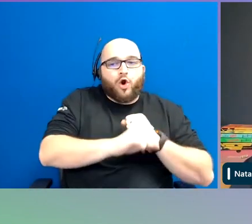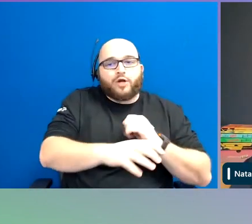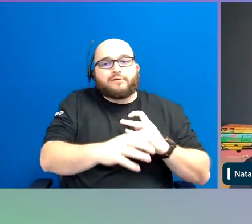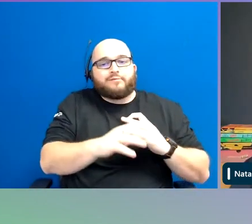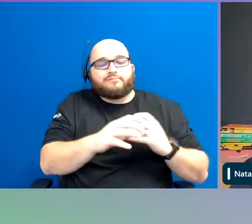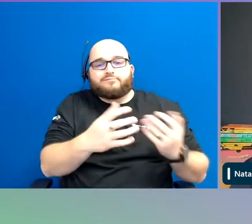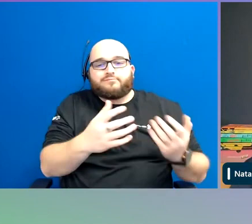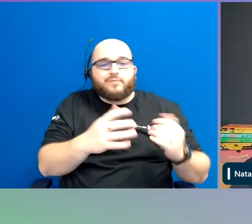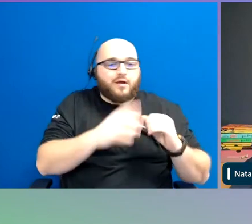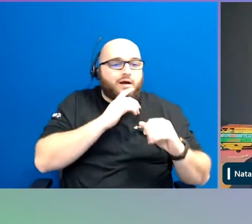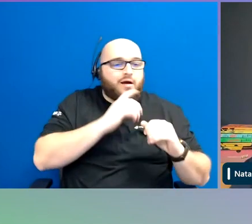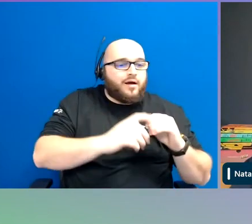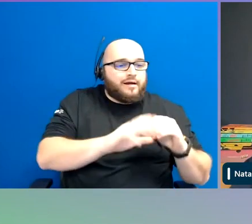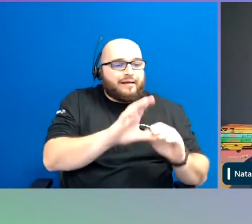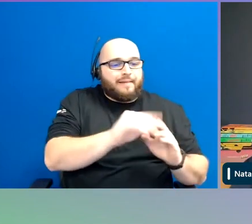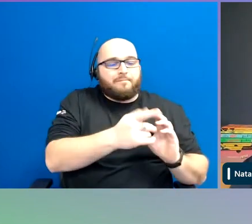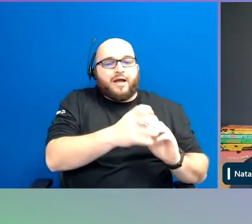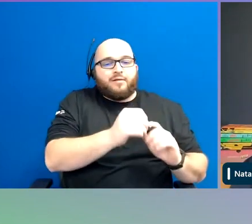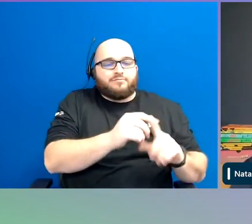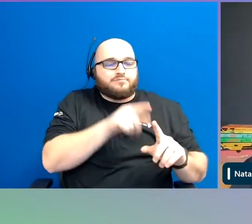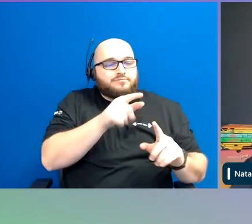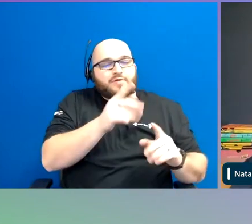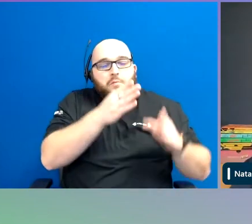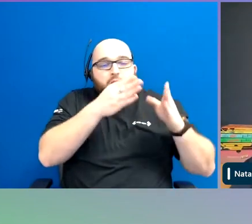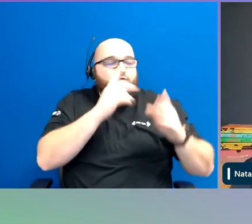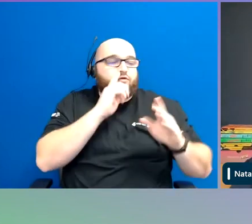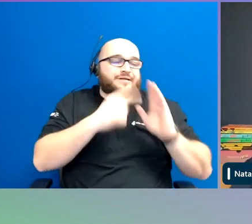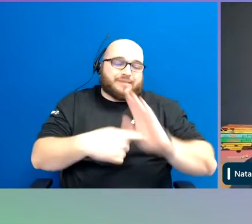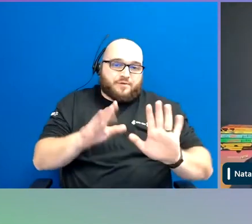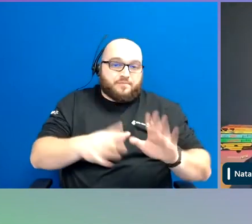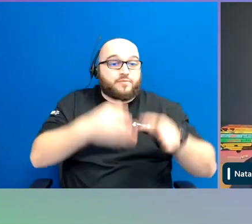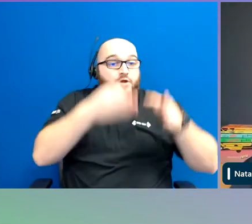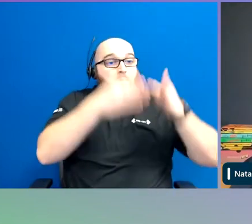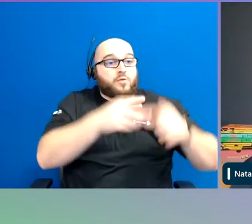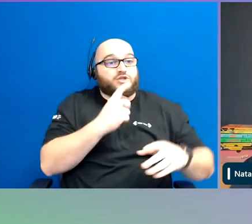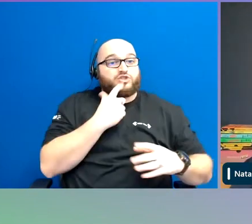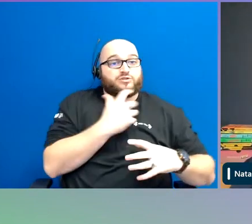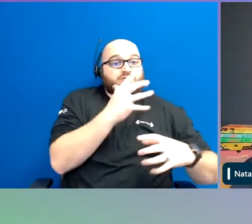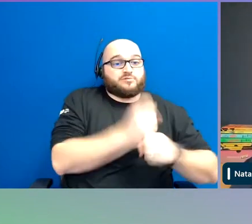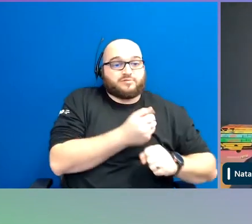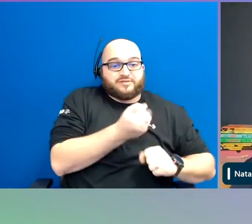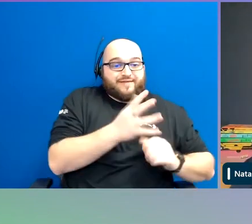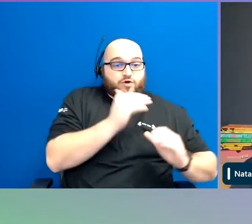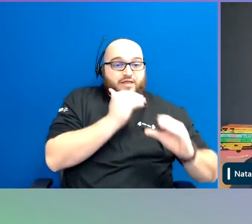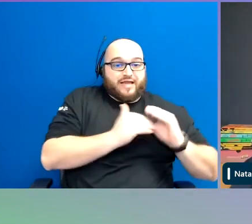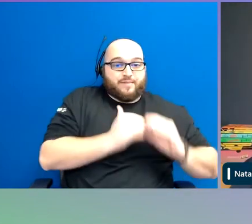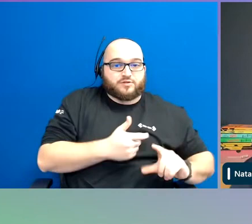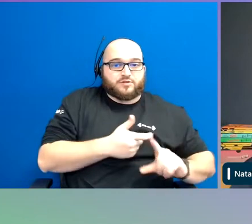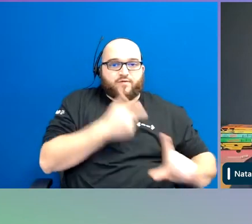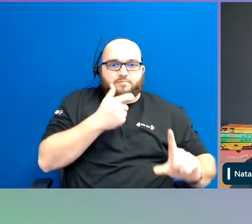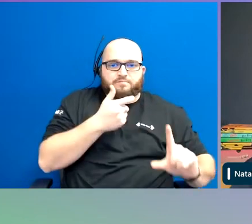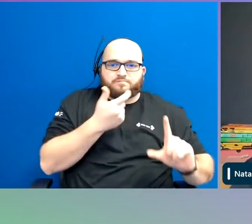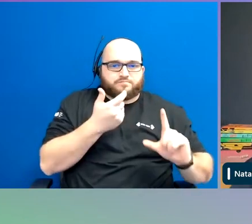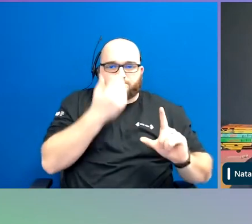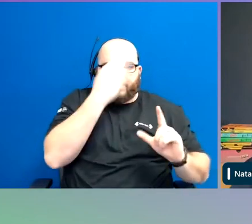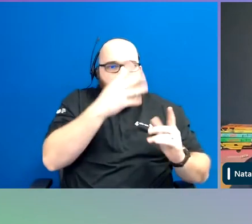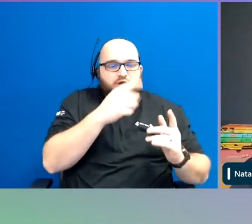received a few emails for a specific survey or offer, you kind of have some downtime